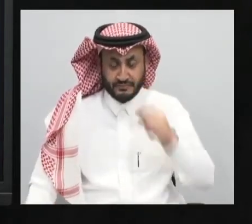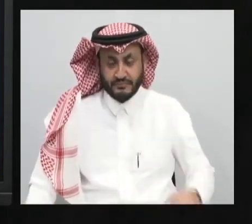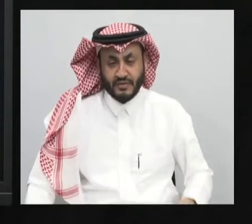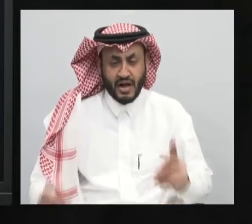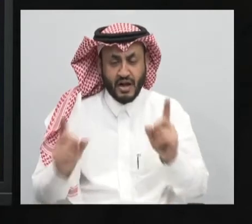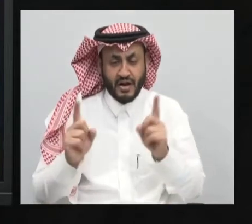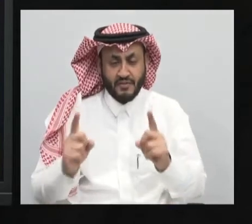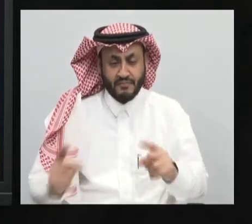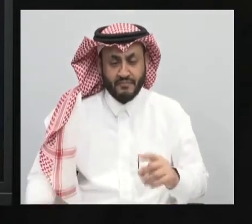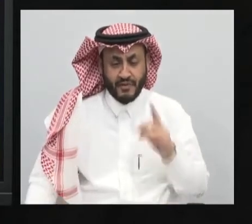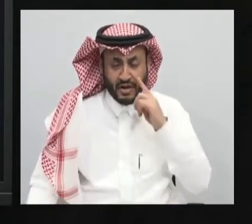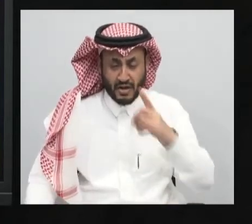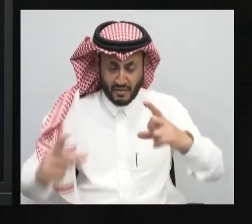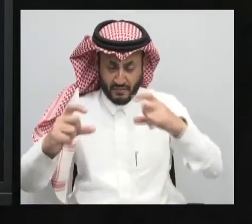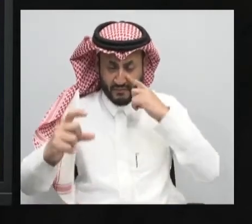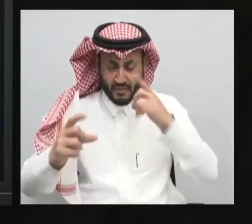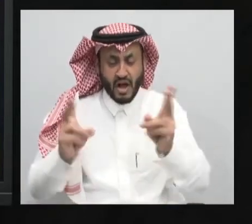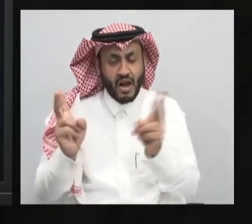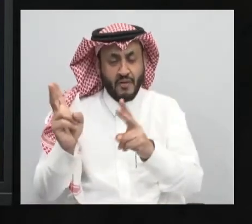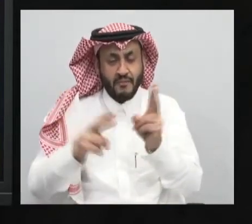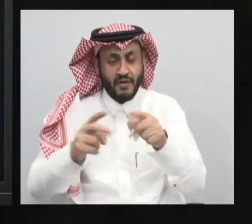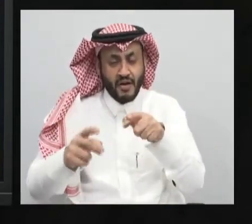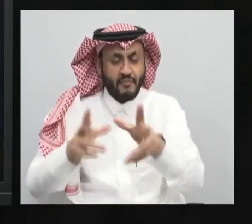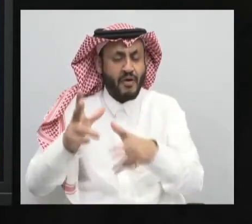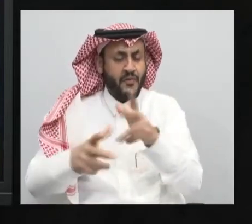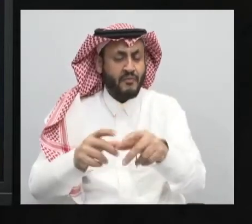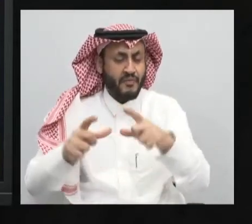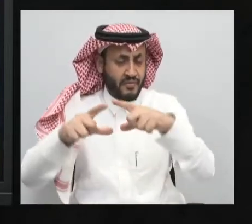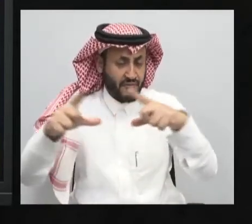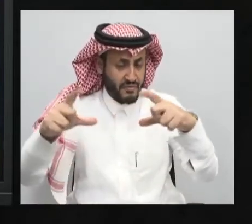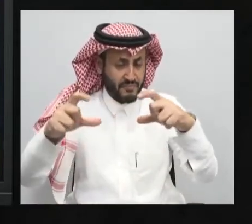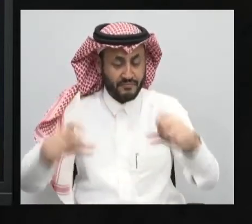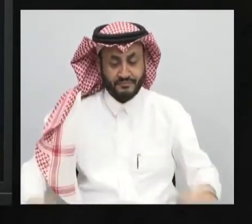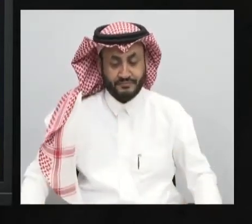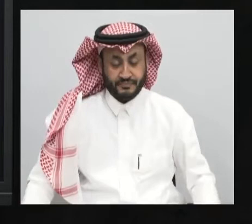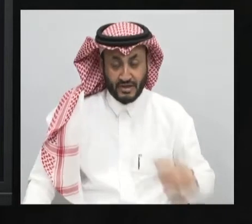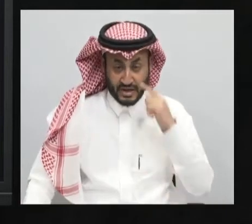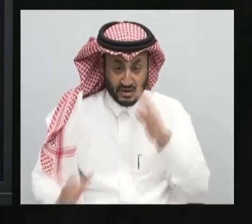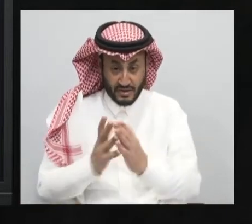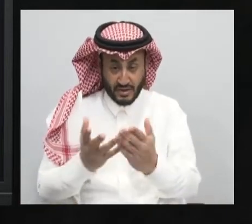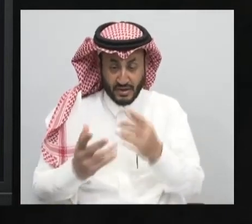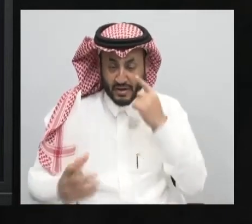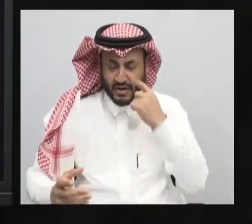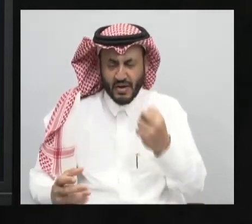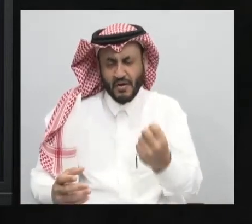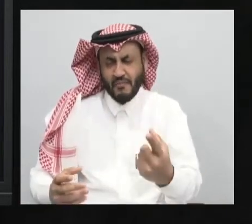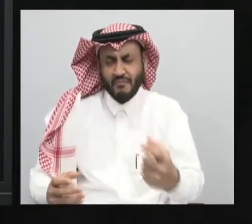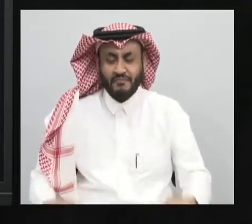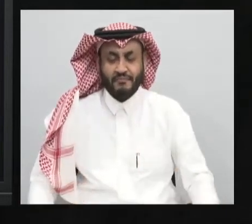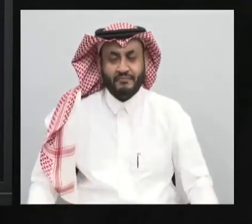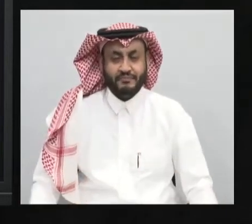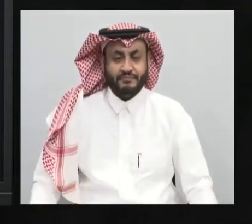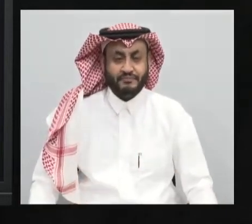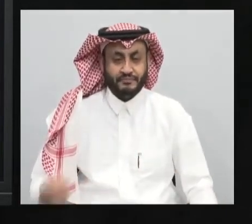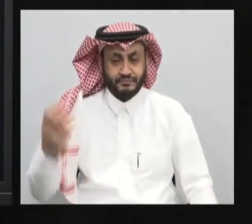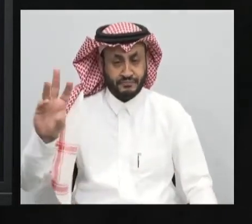standing in front of a picture and they're talking about the picture. So I'm sure in your book, page 26, it's more clearer than